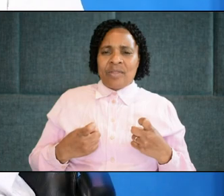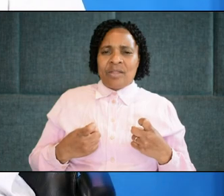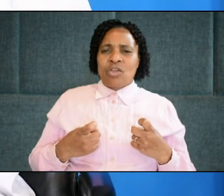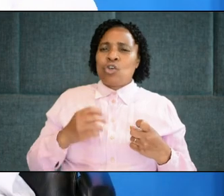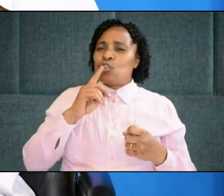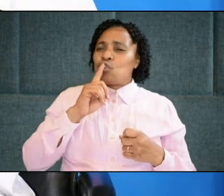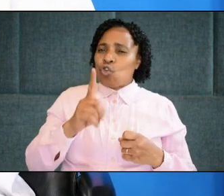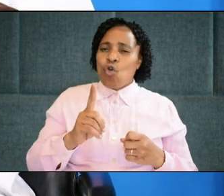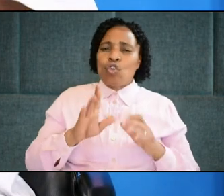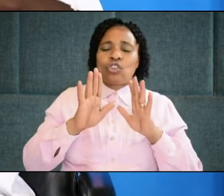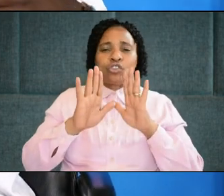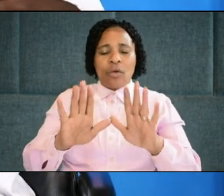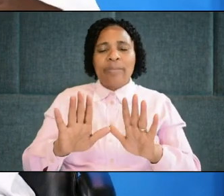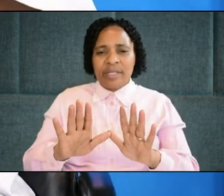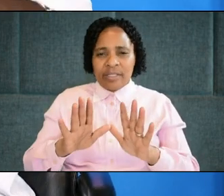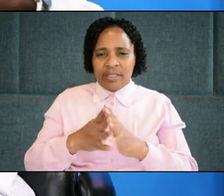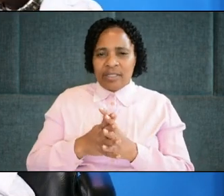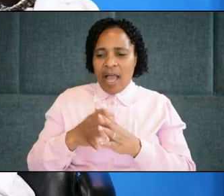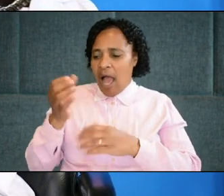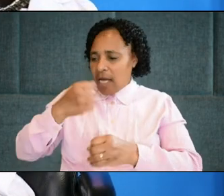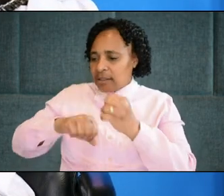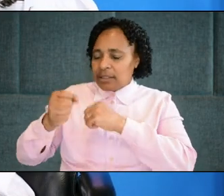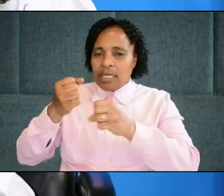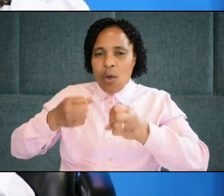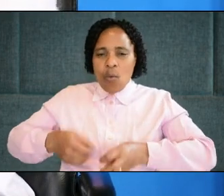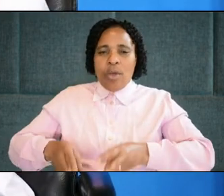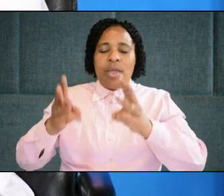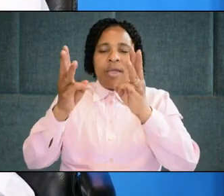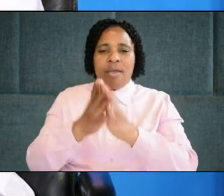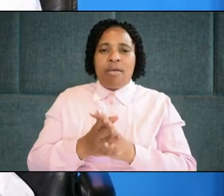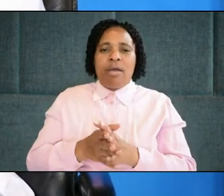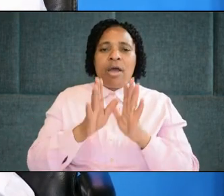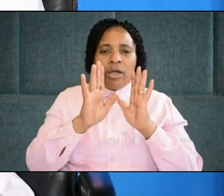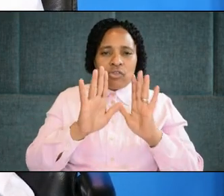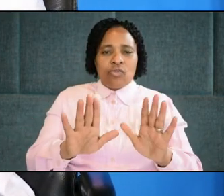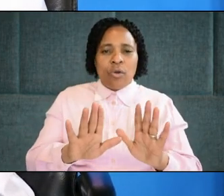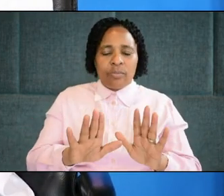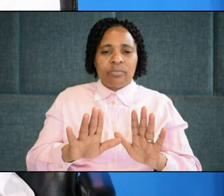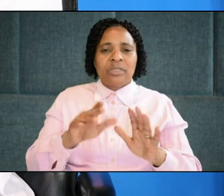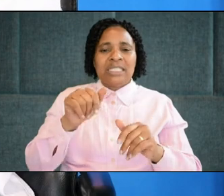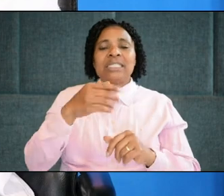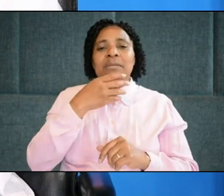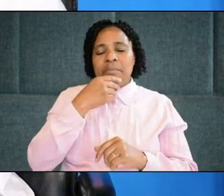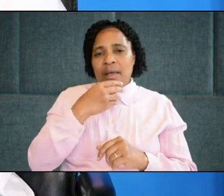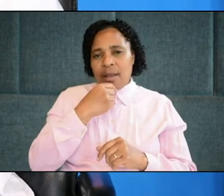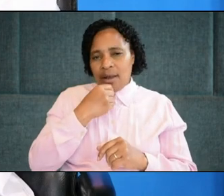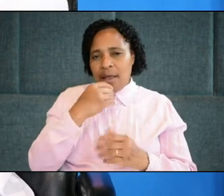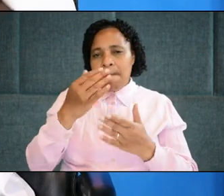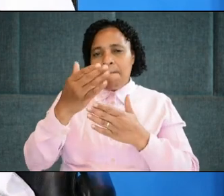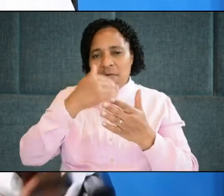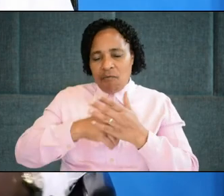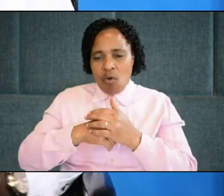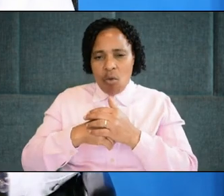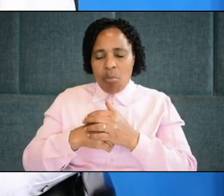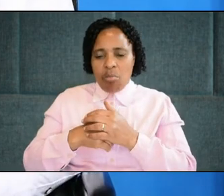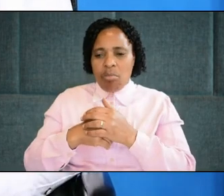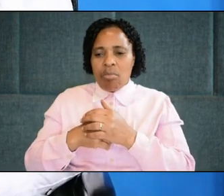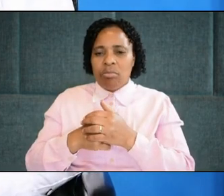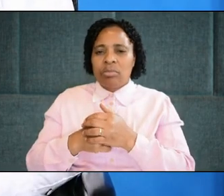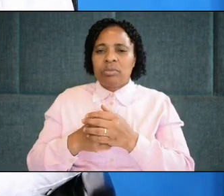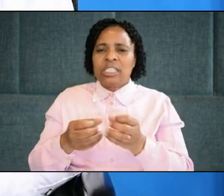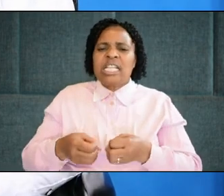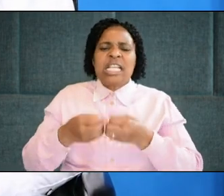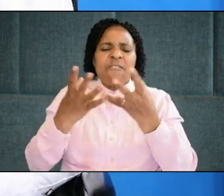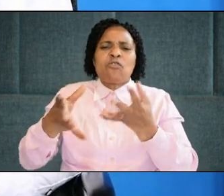So stop it. God acts in a way that stops the festering of sin before it pollutes the